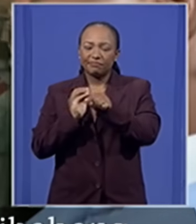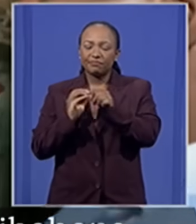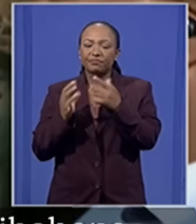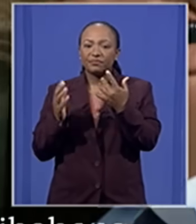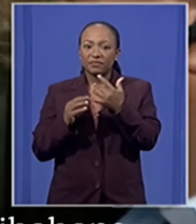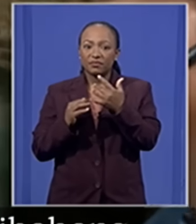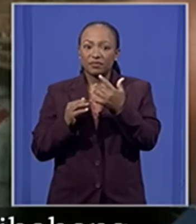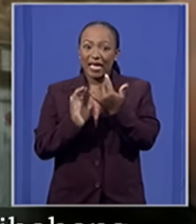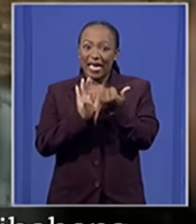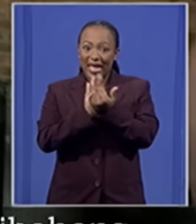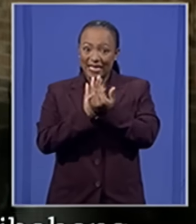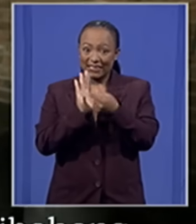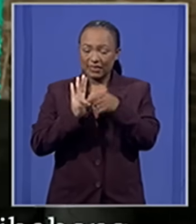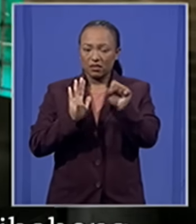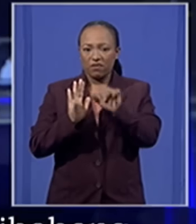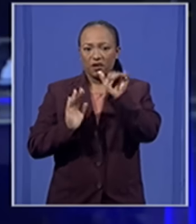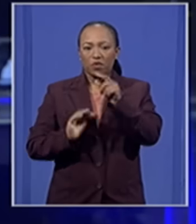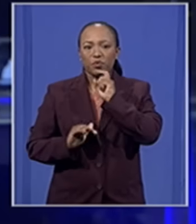South Africa.